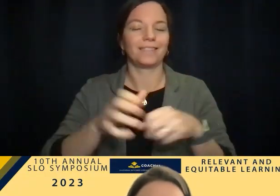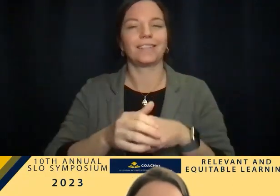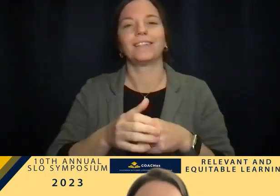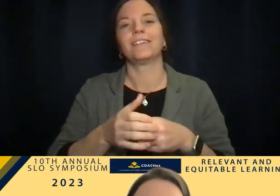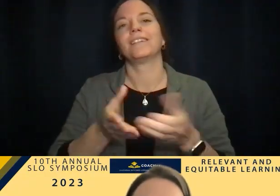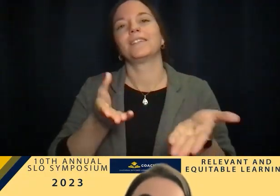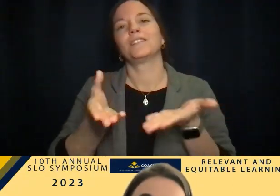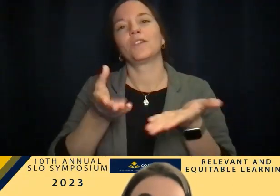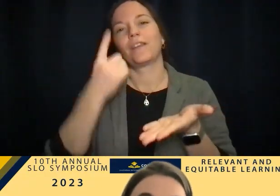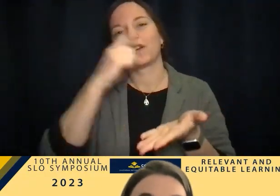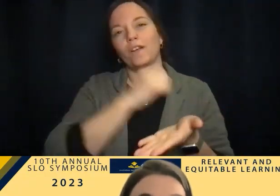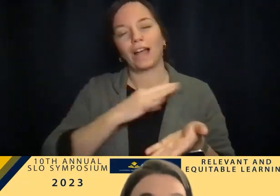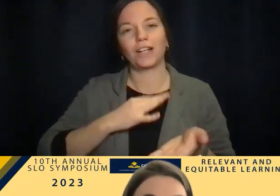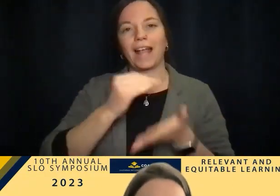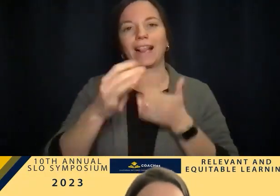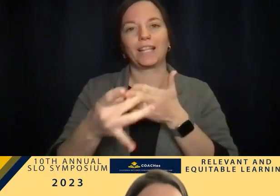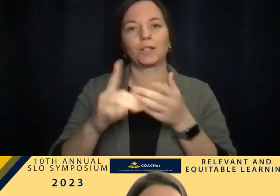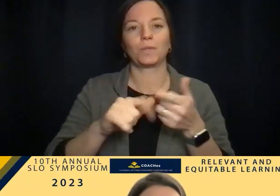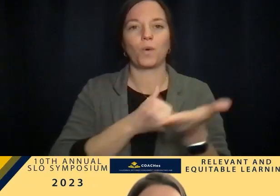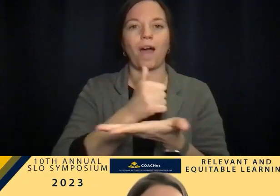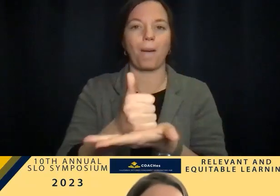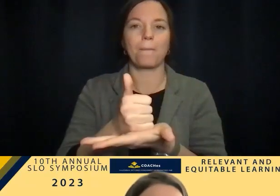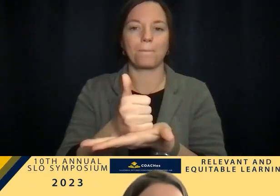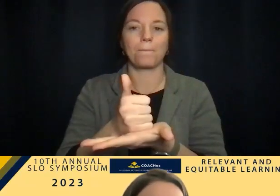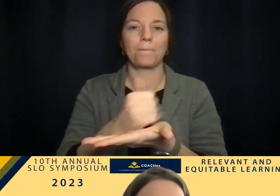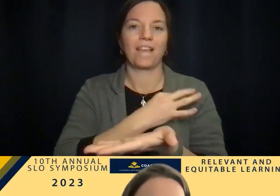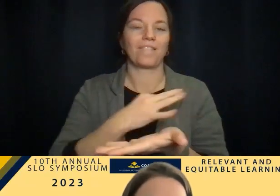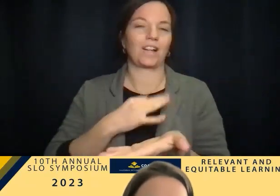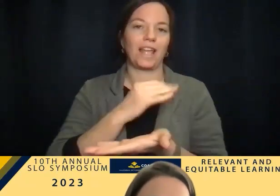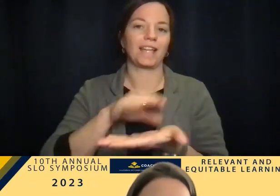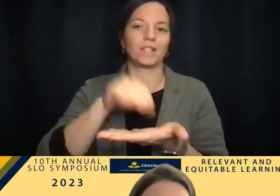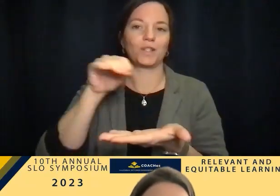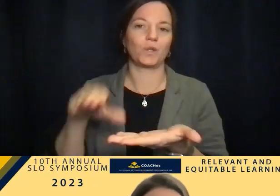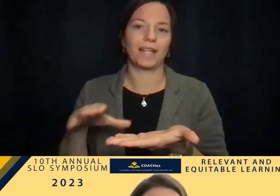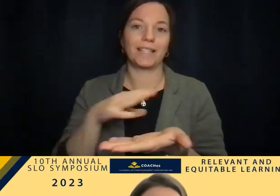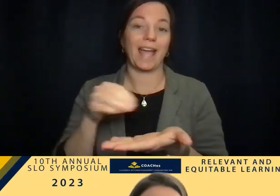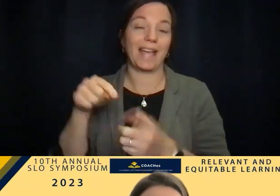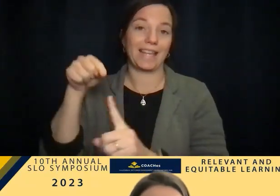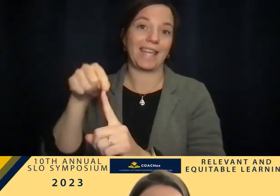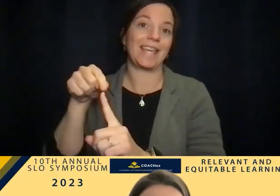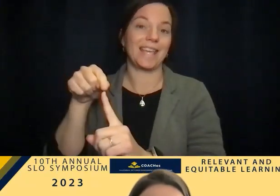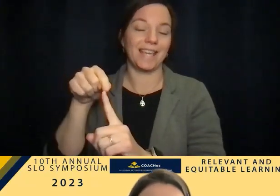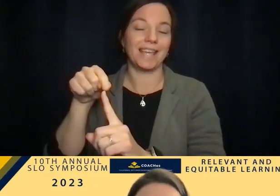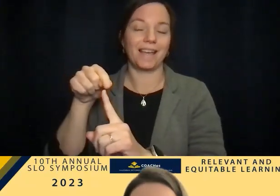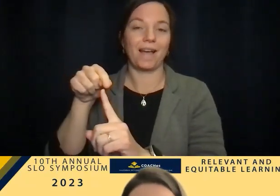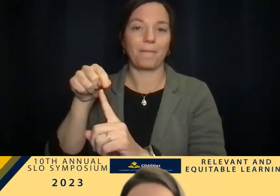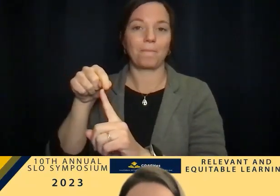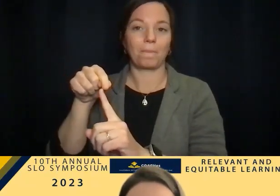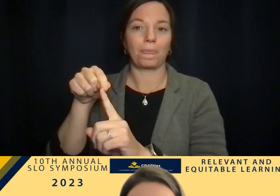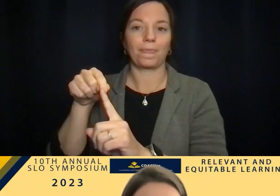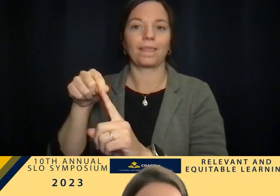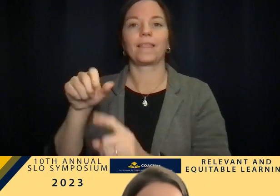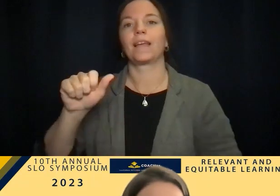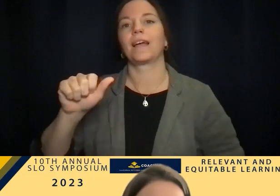and leadership and doing his best to help faculty and students. And he is Associate Professor